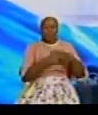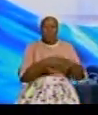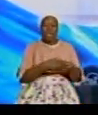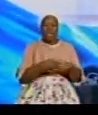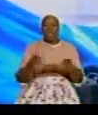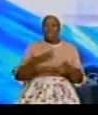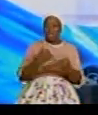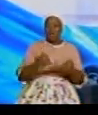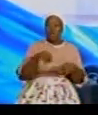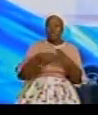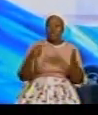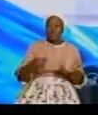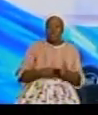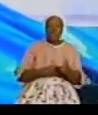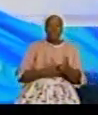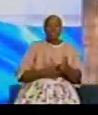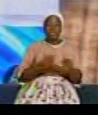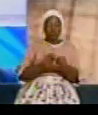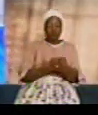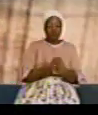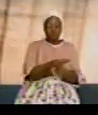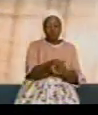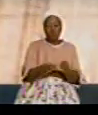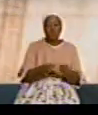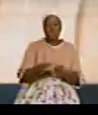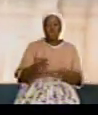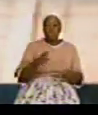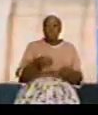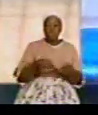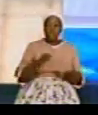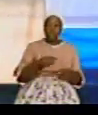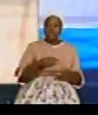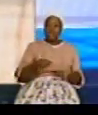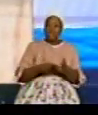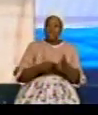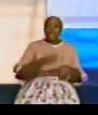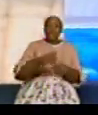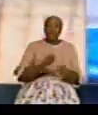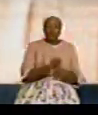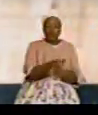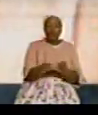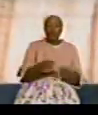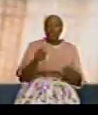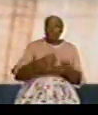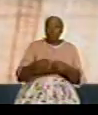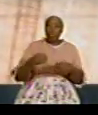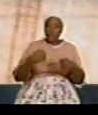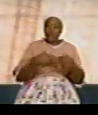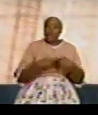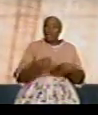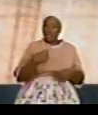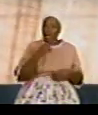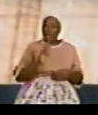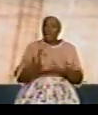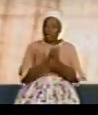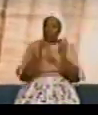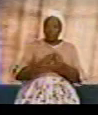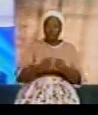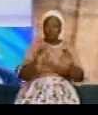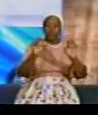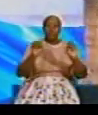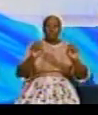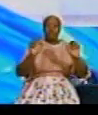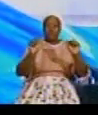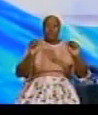in this pandemic of COVID, of the COVID of a thing, we're told to sanitize our hands. That